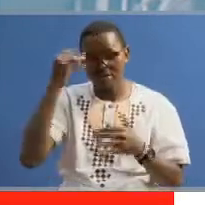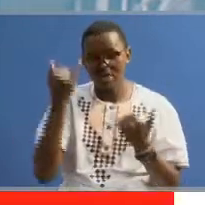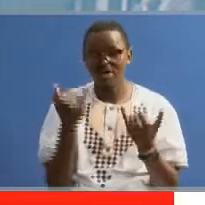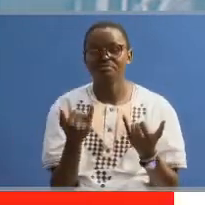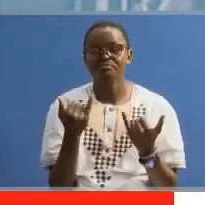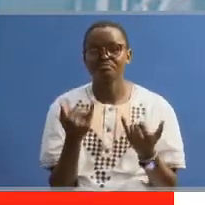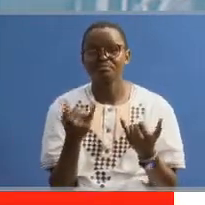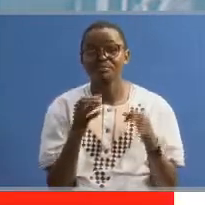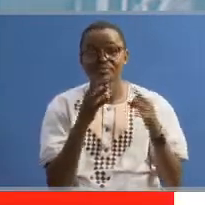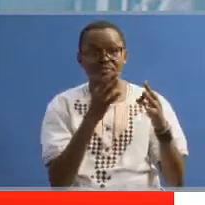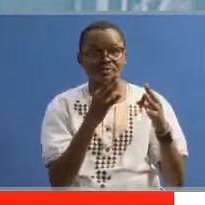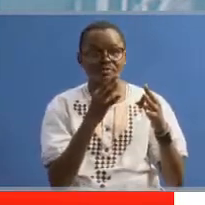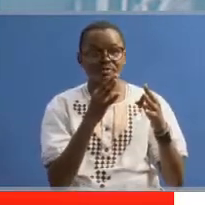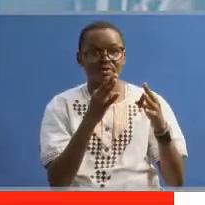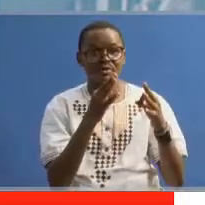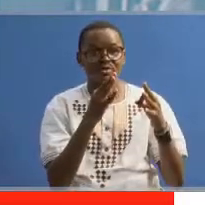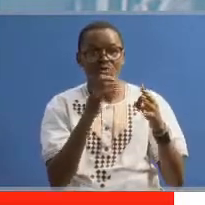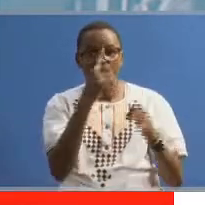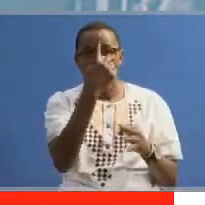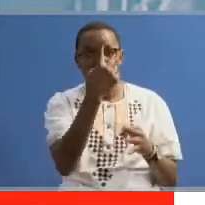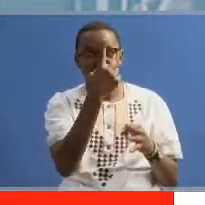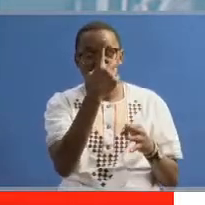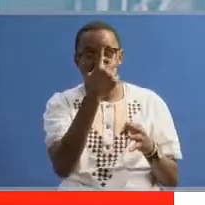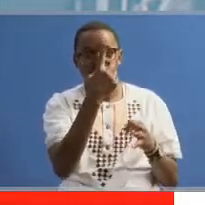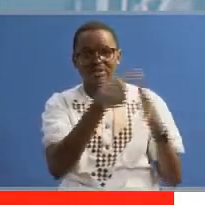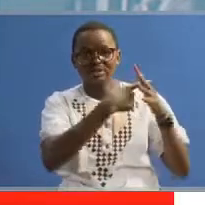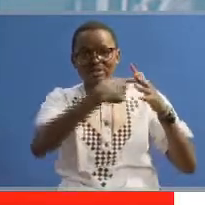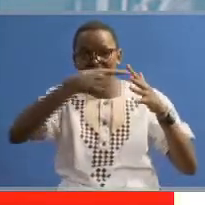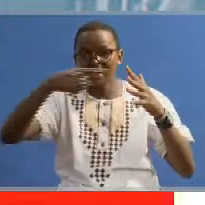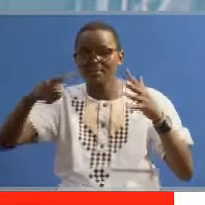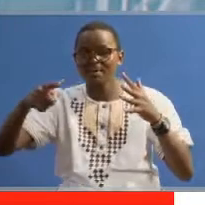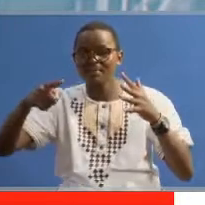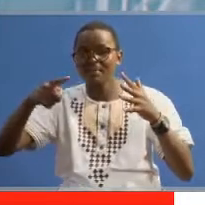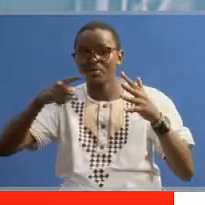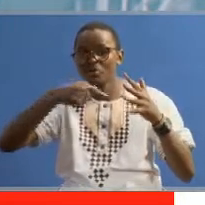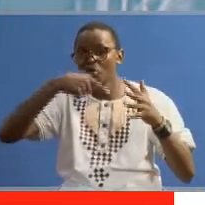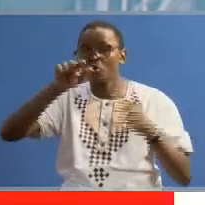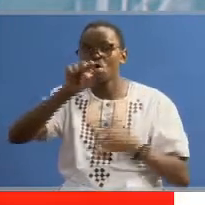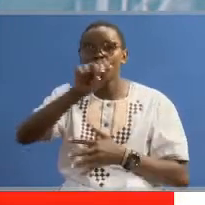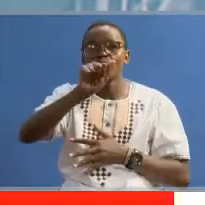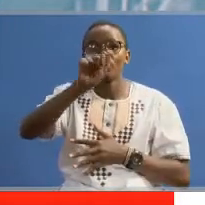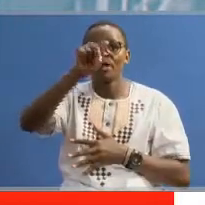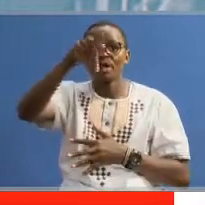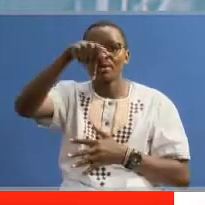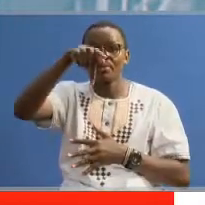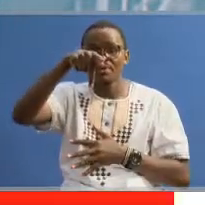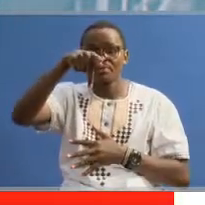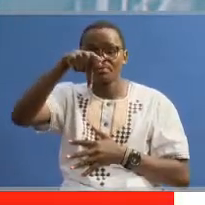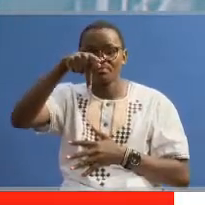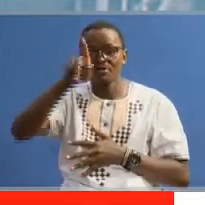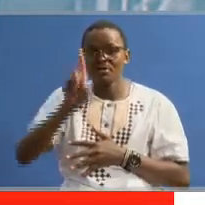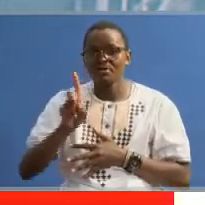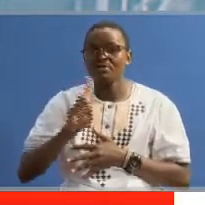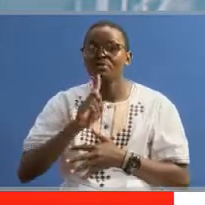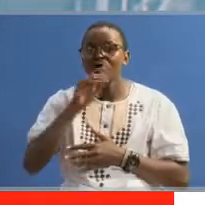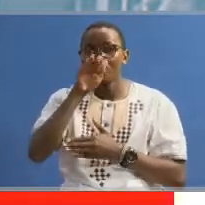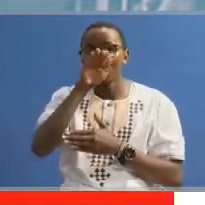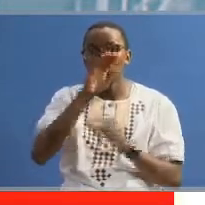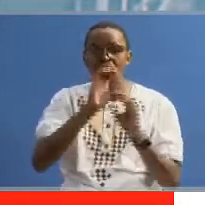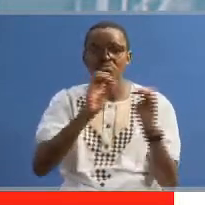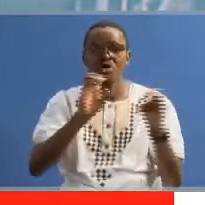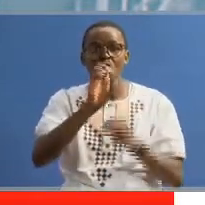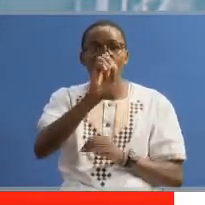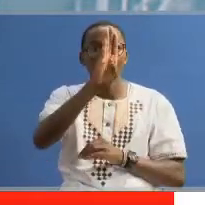now, if someone disappears, previously we'll go to an AP camp, and you ask, the AP don't have an